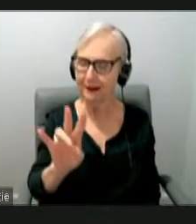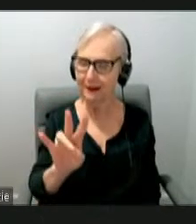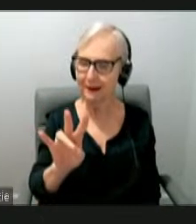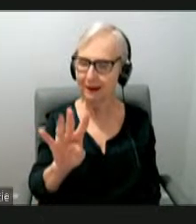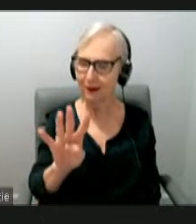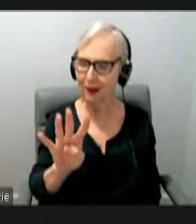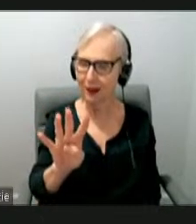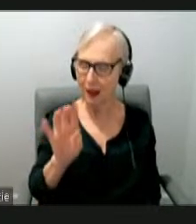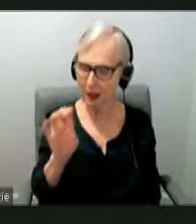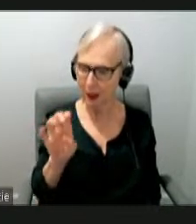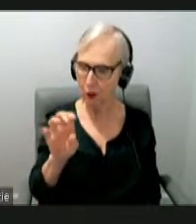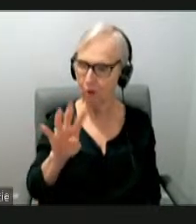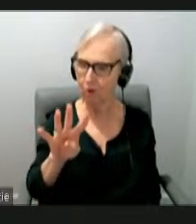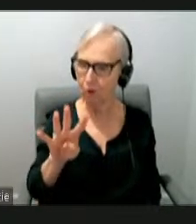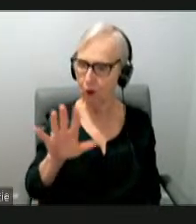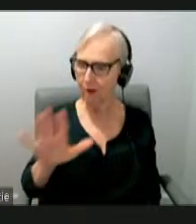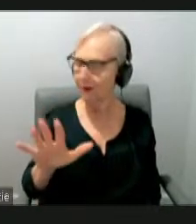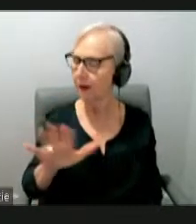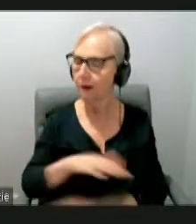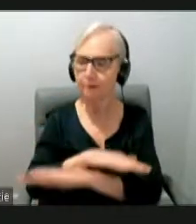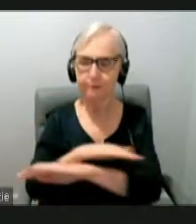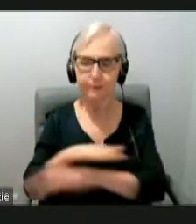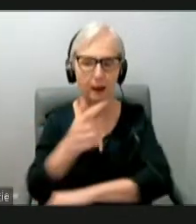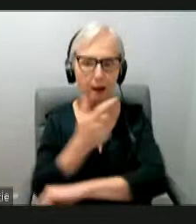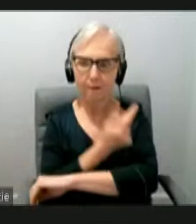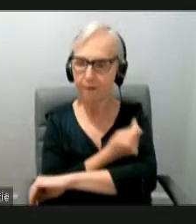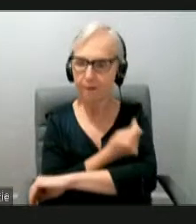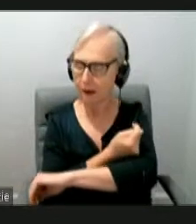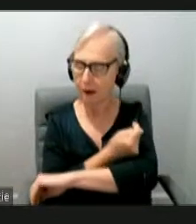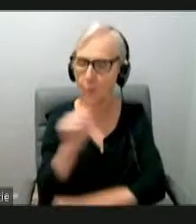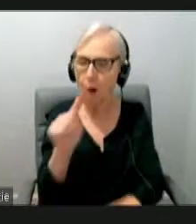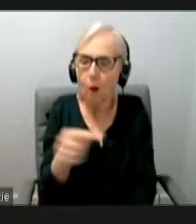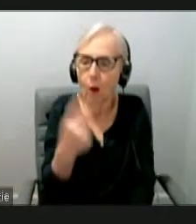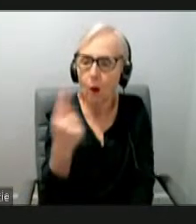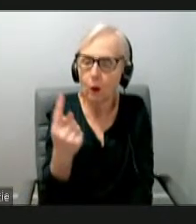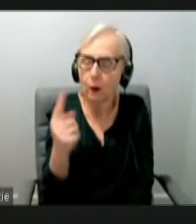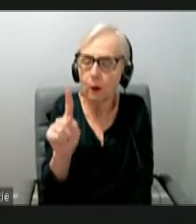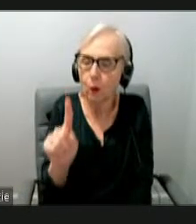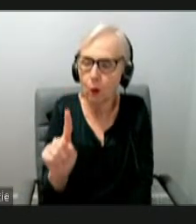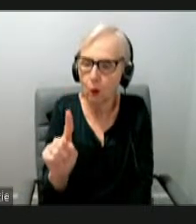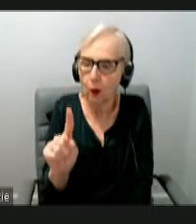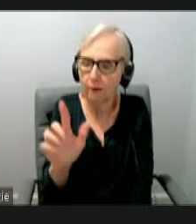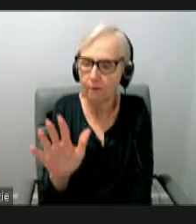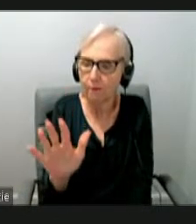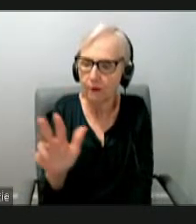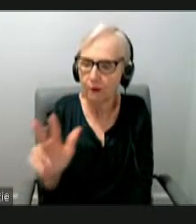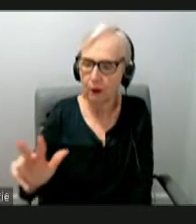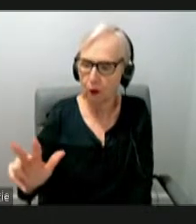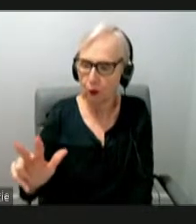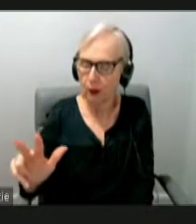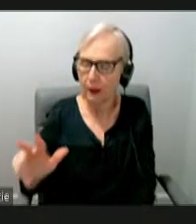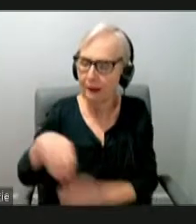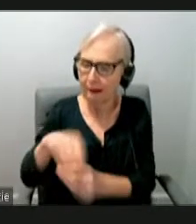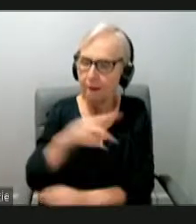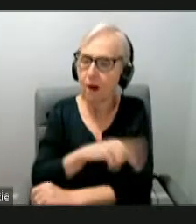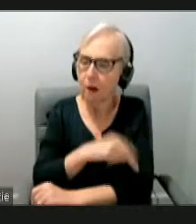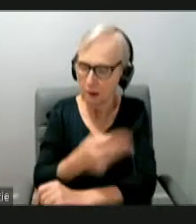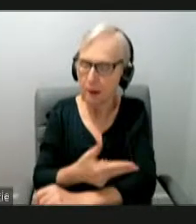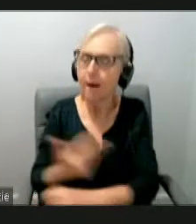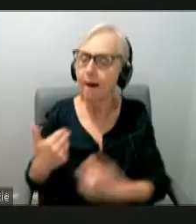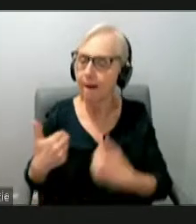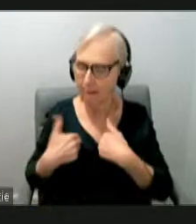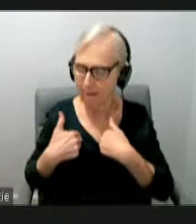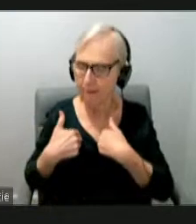745 of them are not vaccinated. Only 153 vaccinated people are currently hospitalized. I want